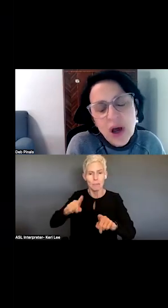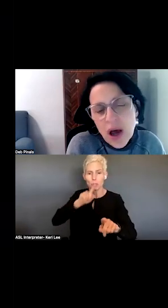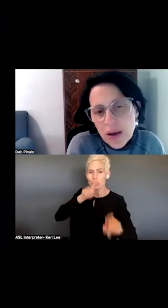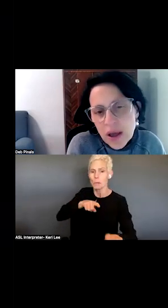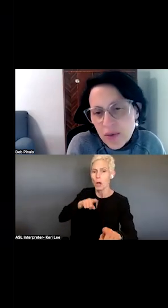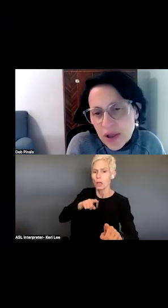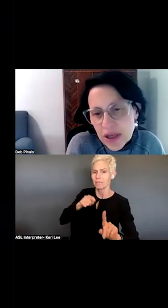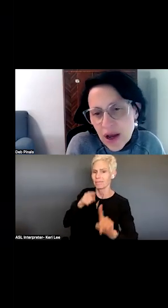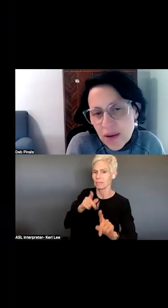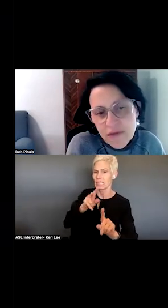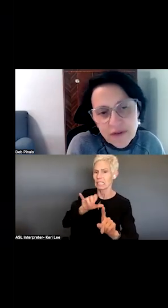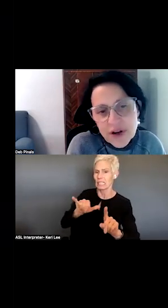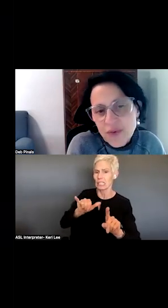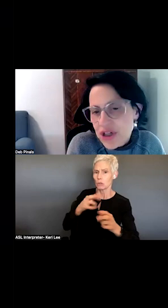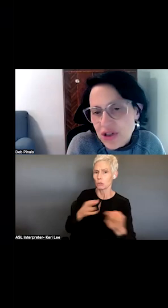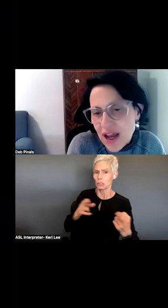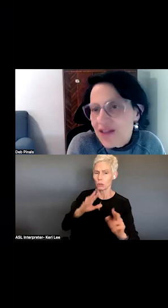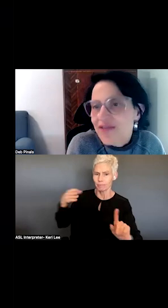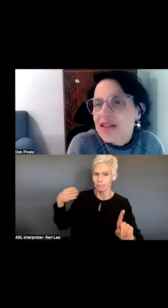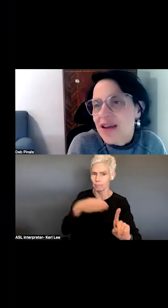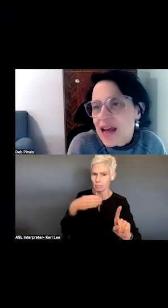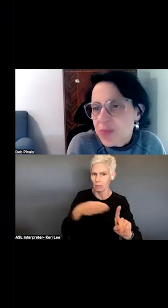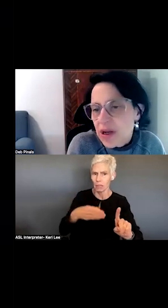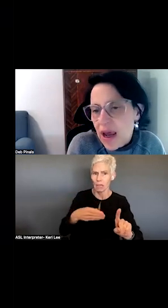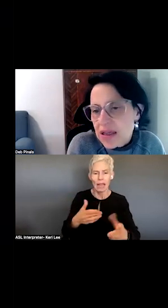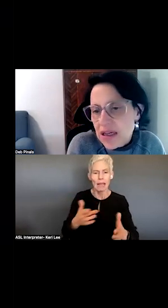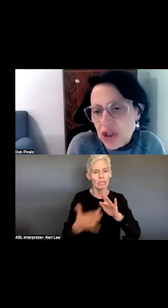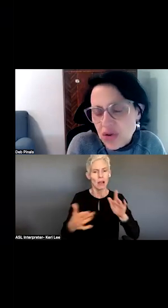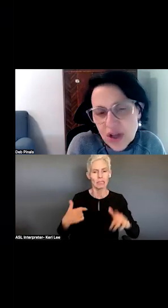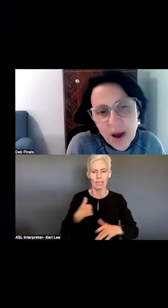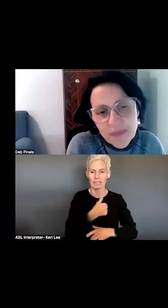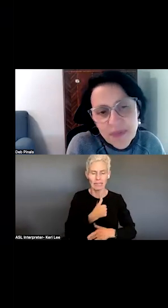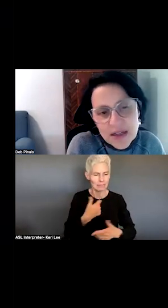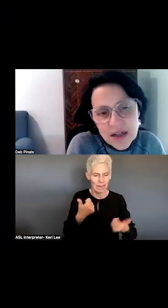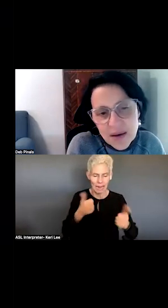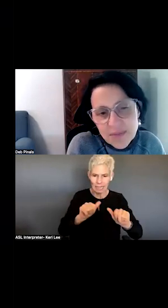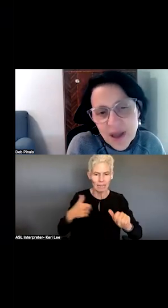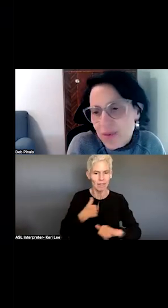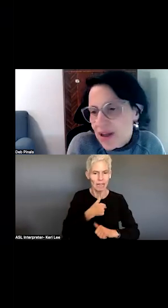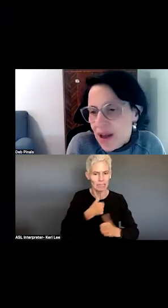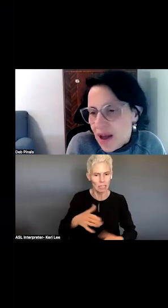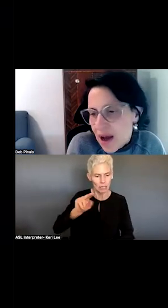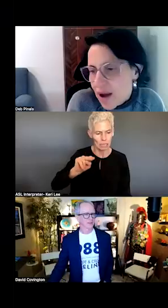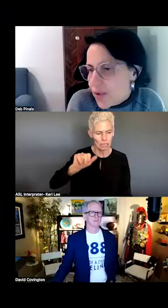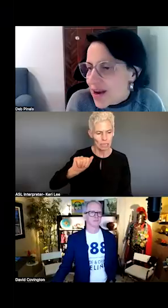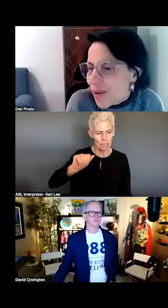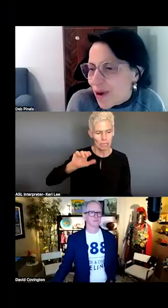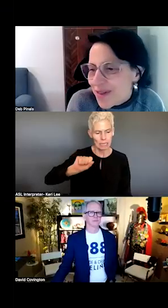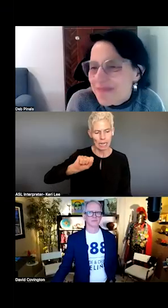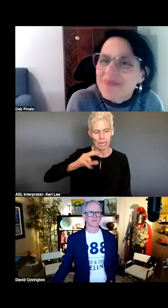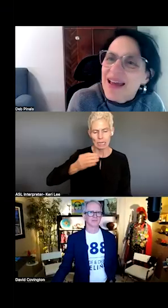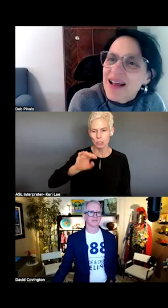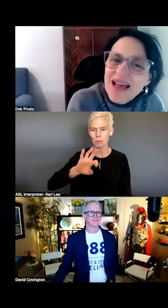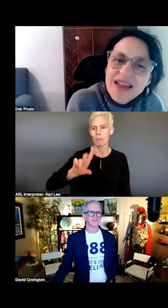to, and really feel free to reach out to any of us at NASHBID as issues come up that maybe we can help